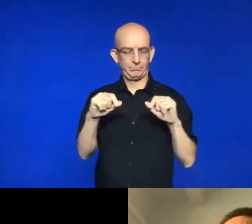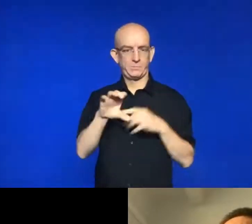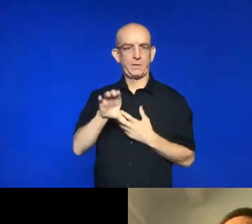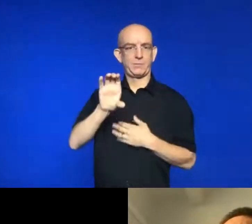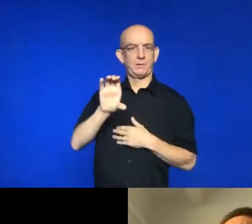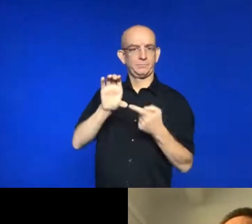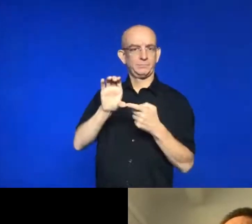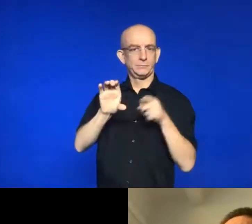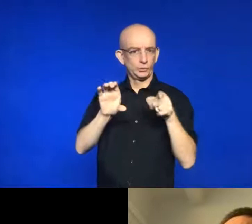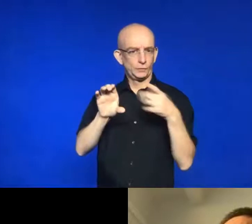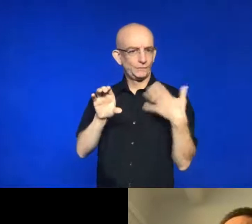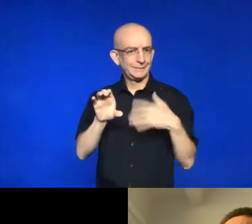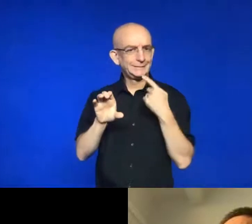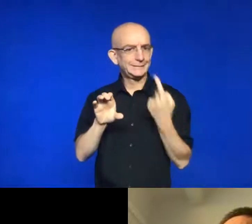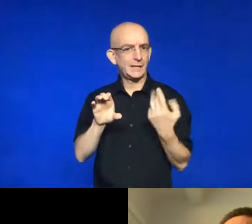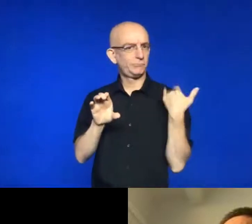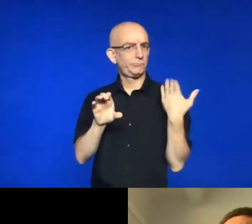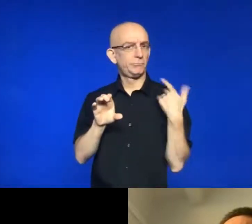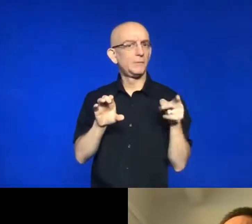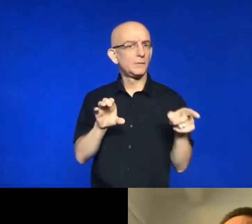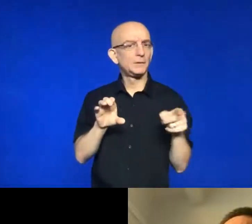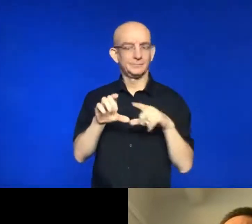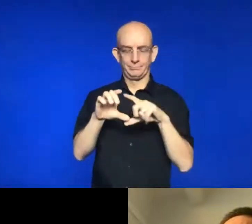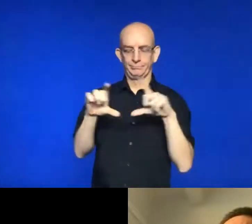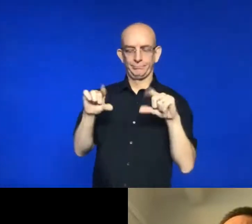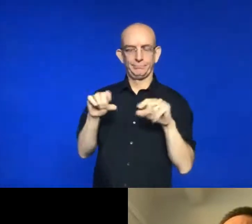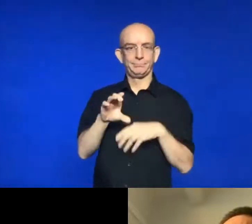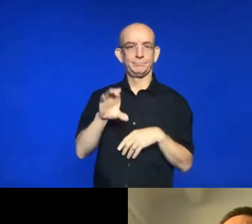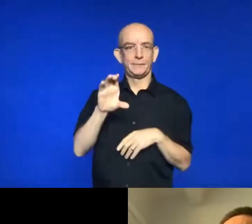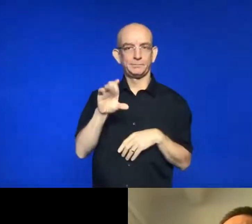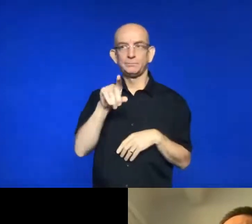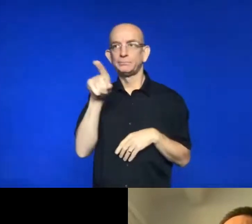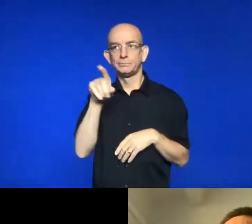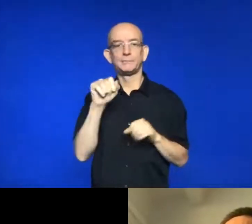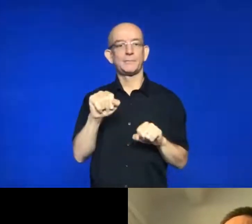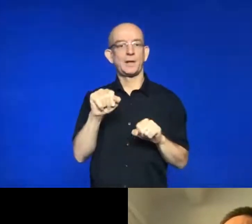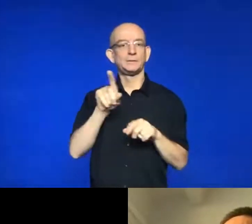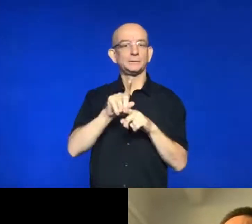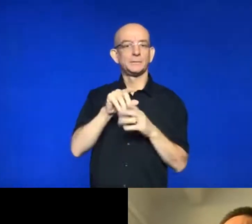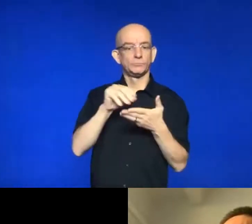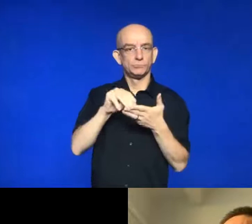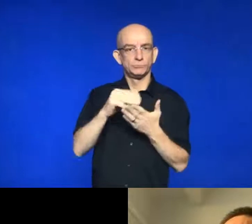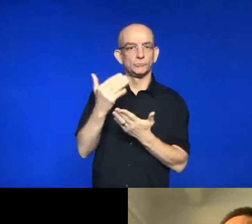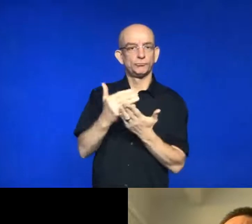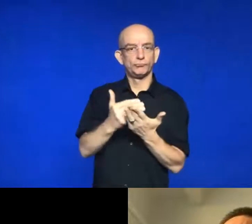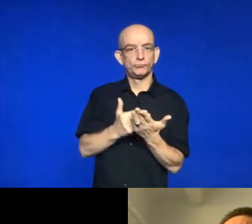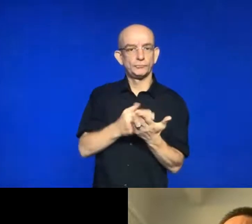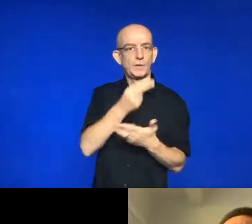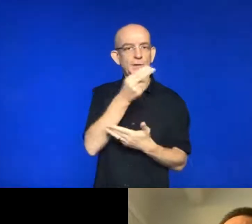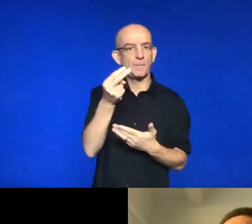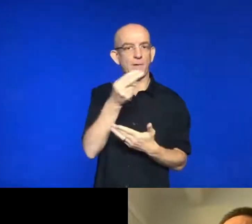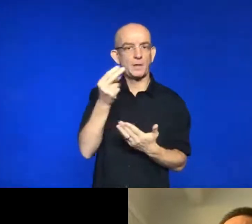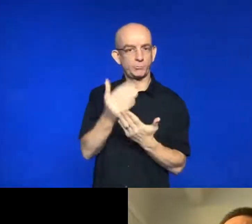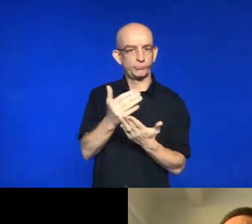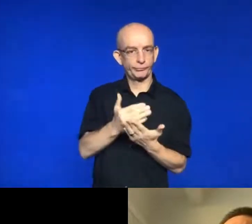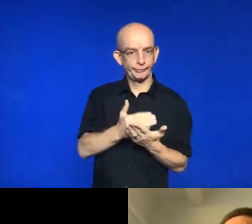registry and disability card have played a significant role in supporting people with